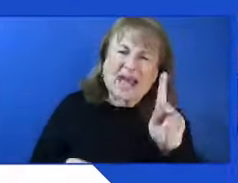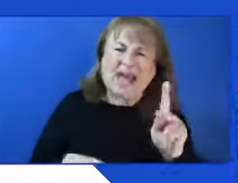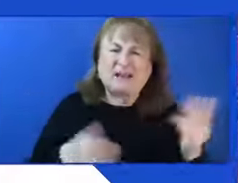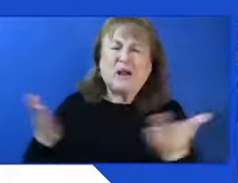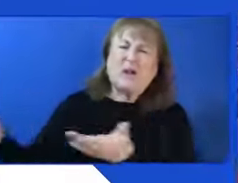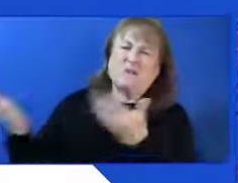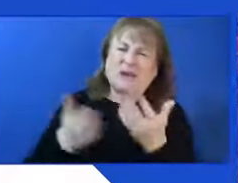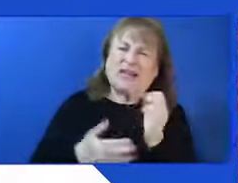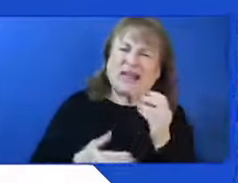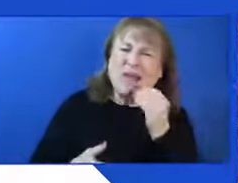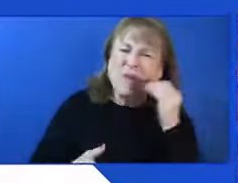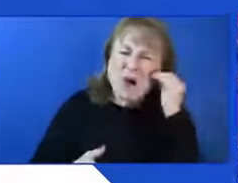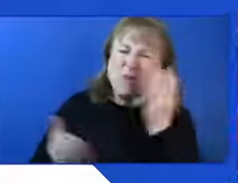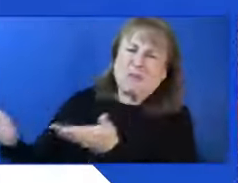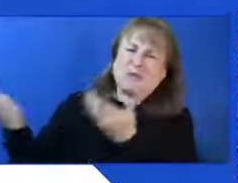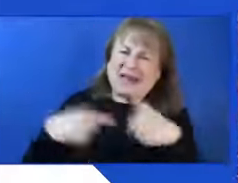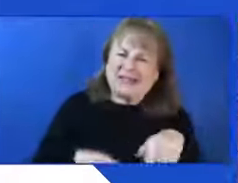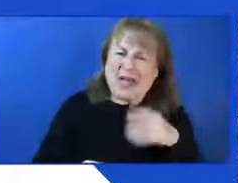Bring them home.